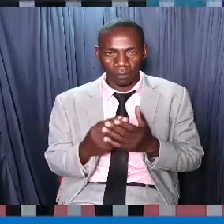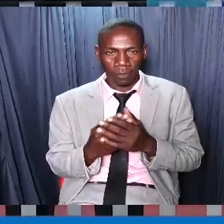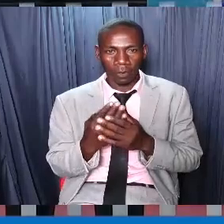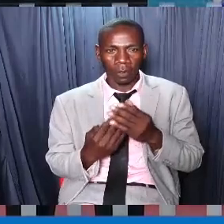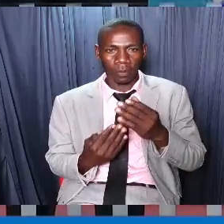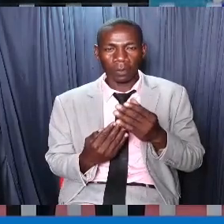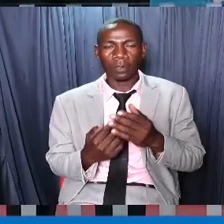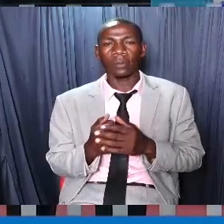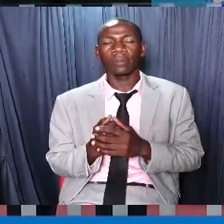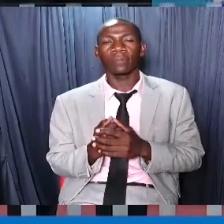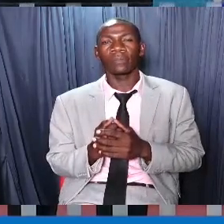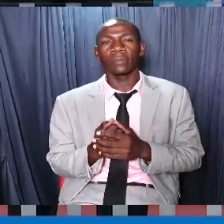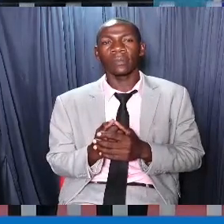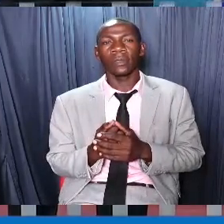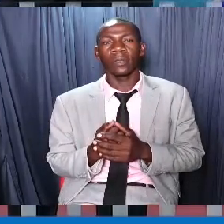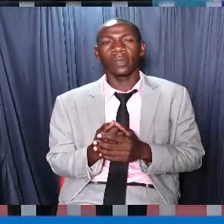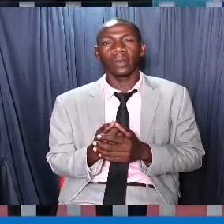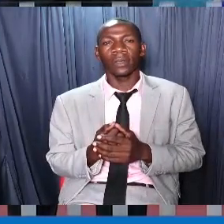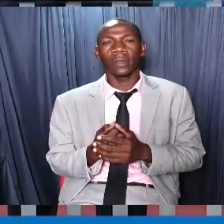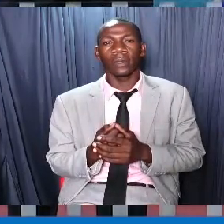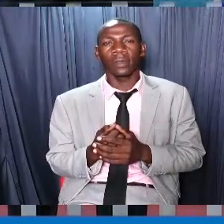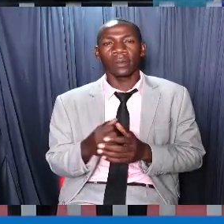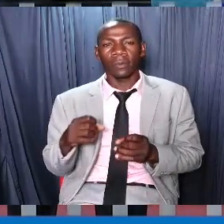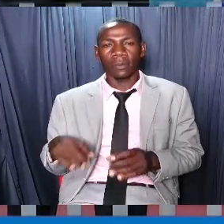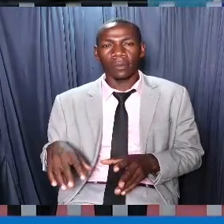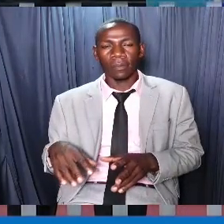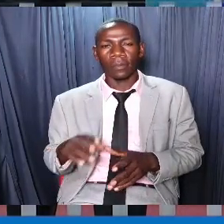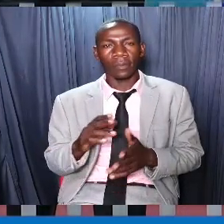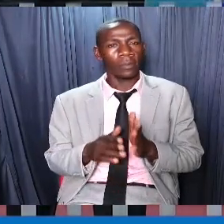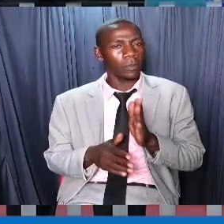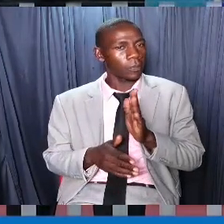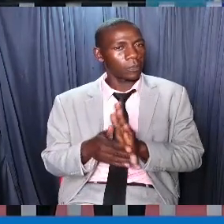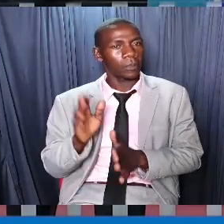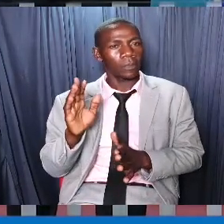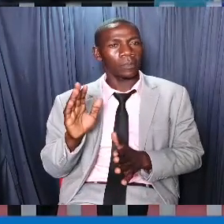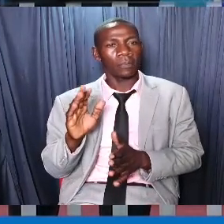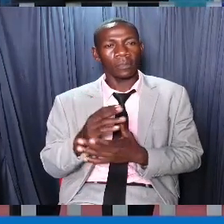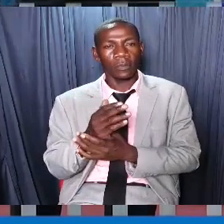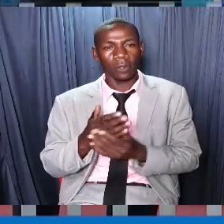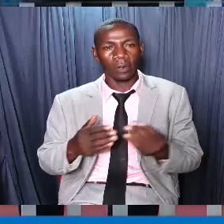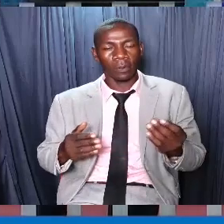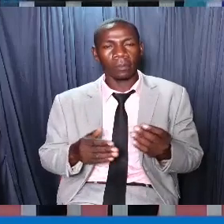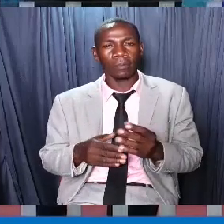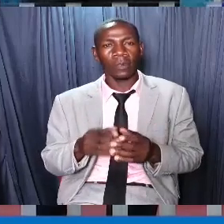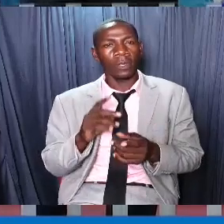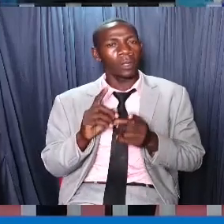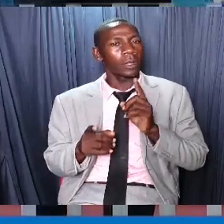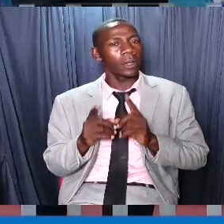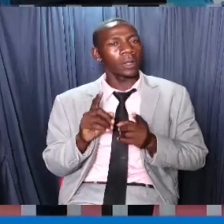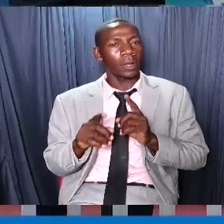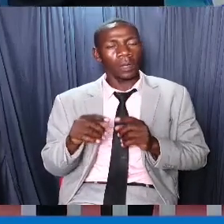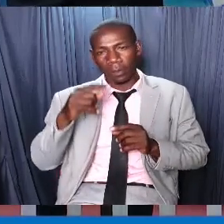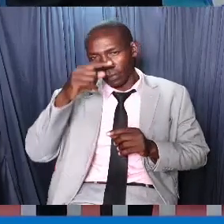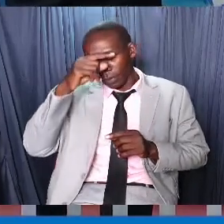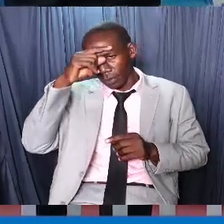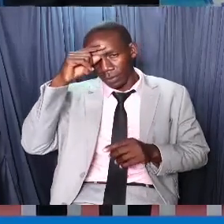it went back to the body. Akaacha mkono wangu akakimbia mbio. Akauacha mkono wangu. She akakimbia mbio maana alikuwa